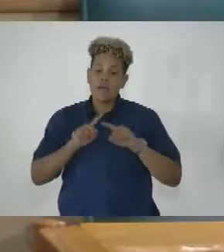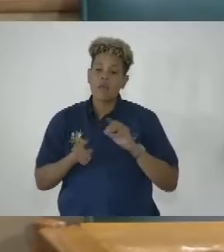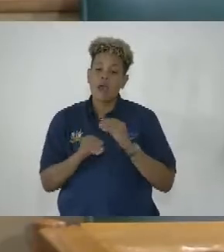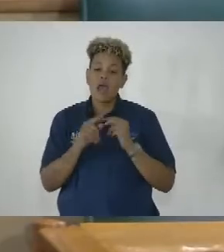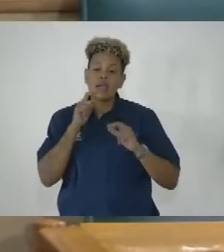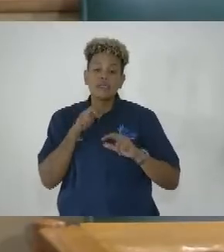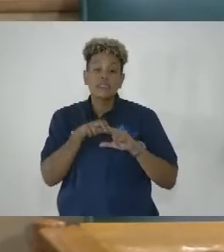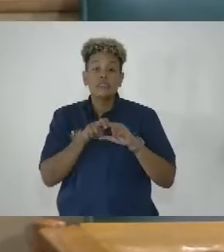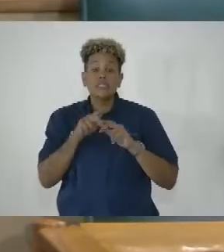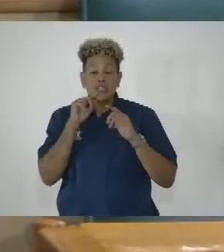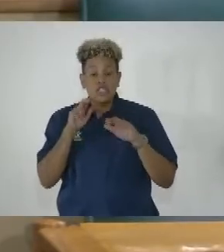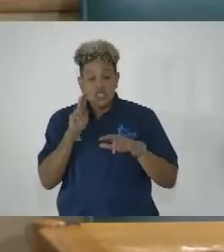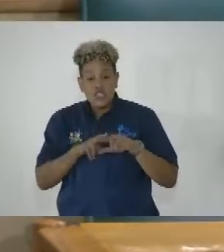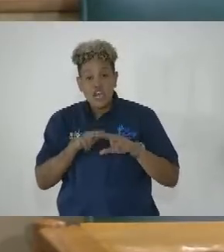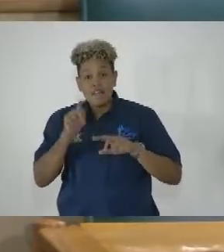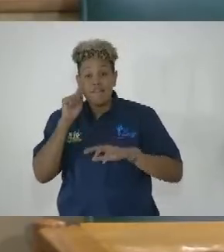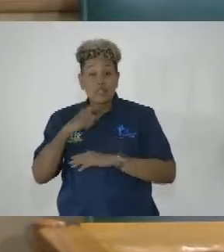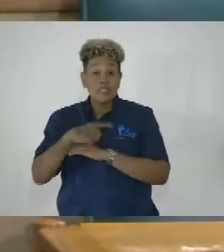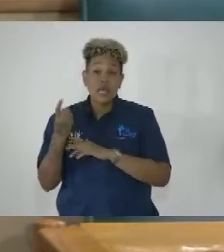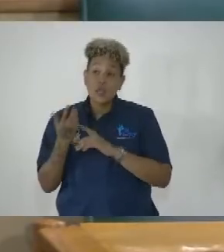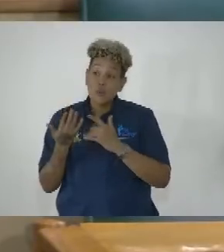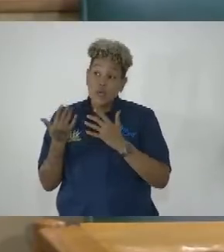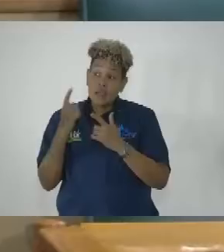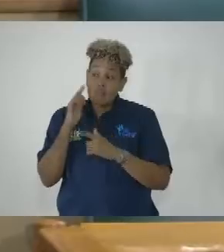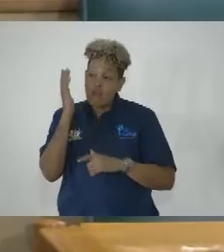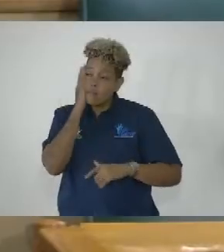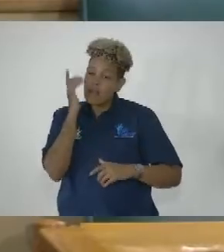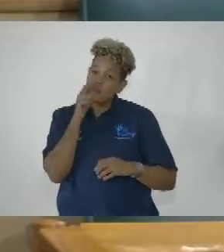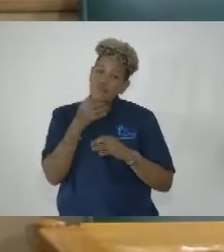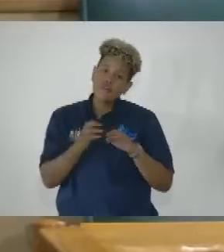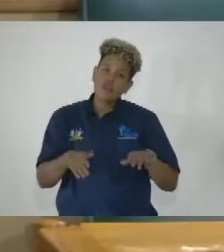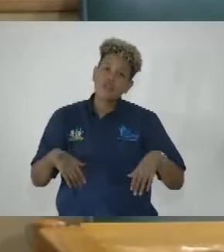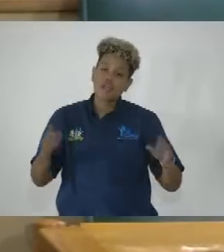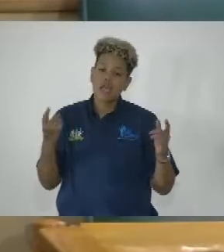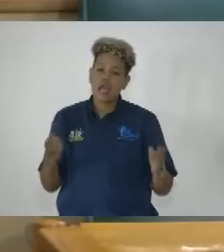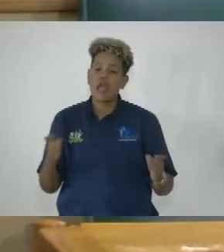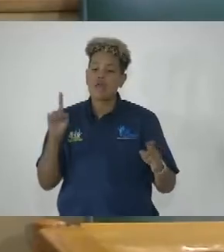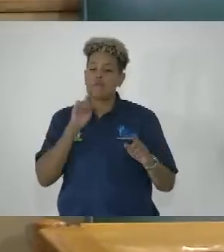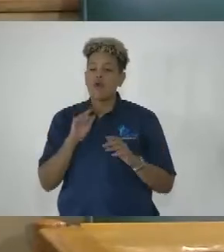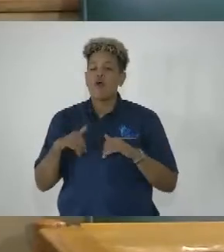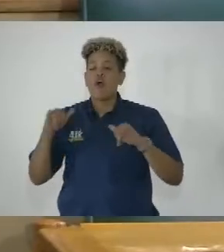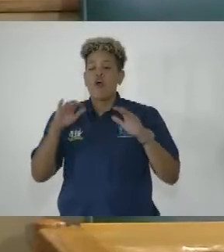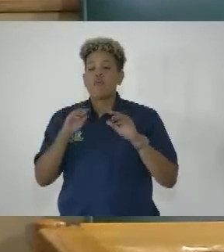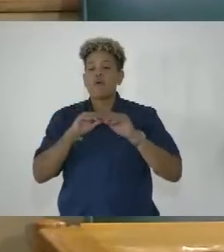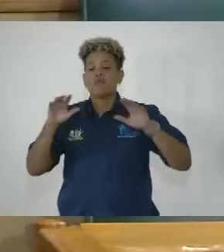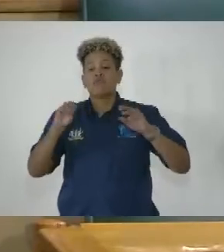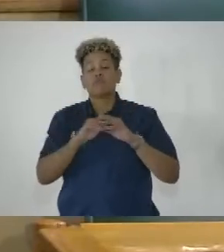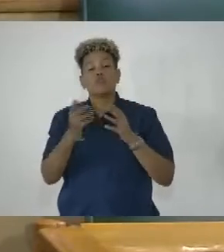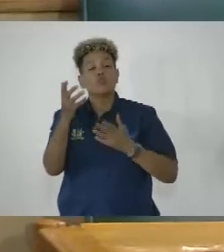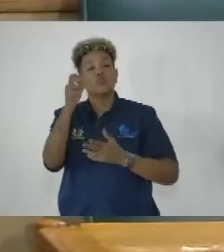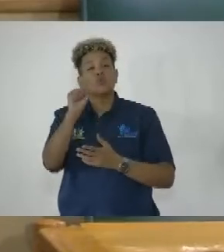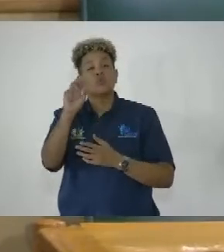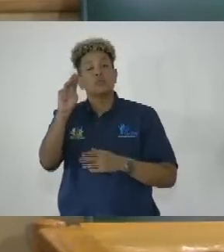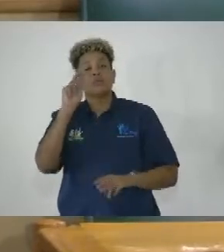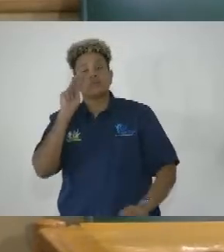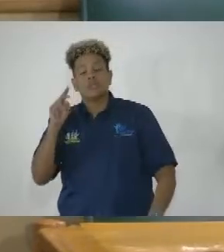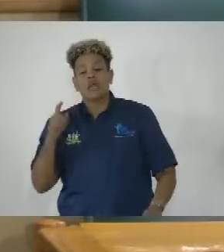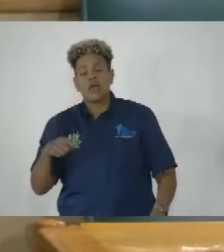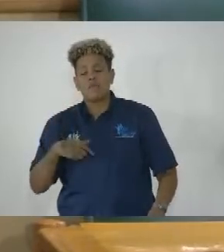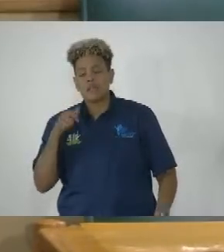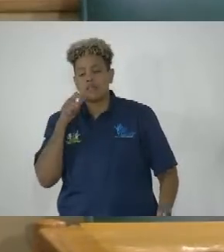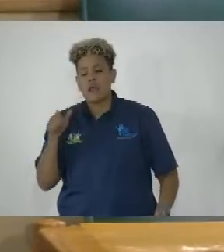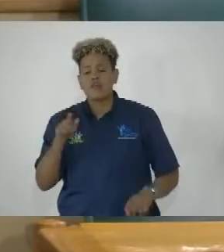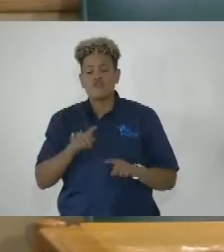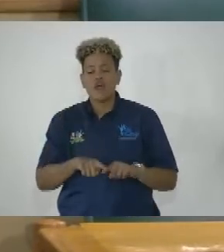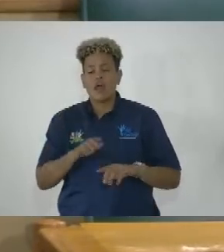in chairs for days waiting on a bed to free up, have become commonplace in social media. And I'm not